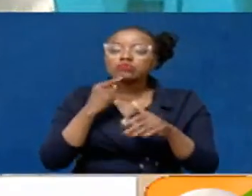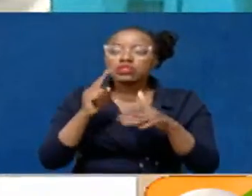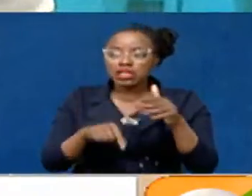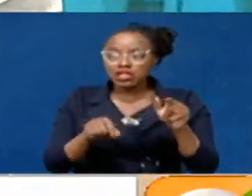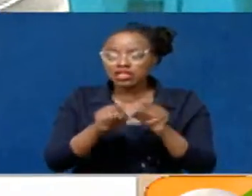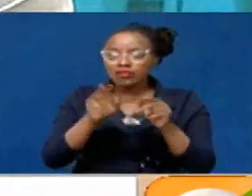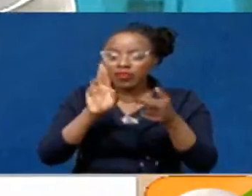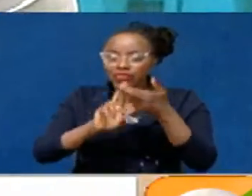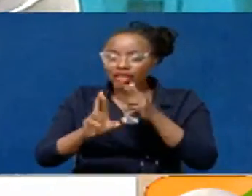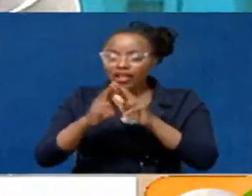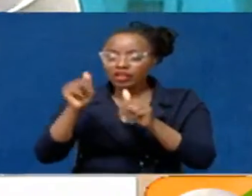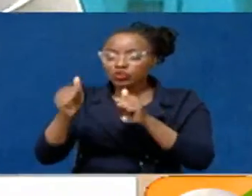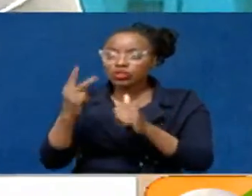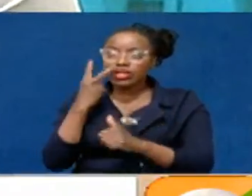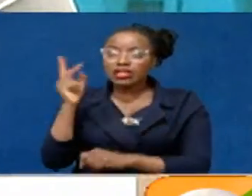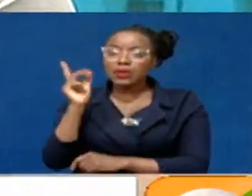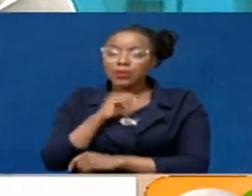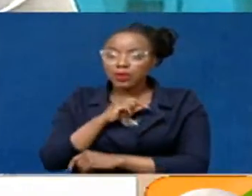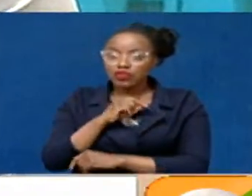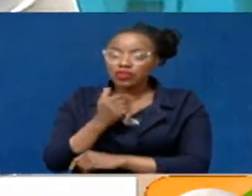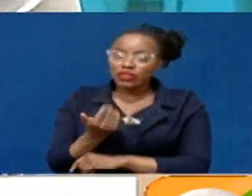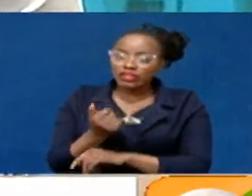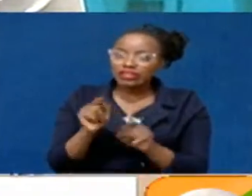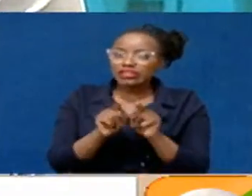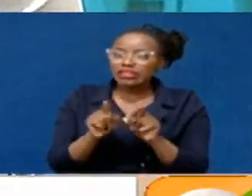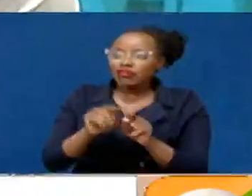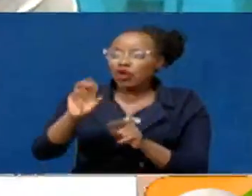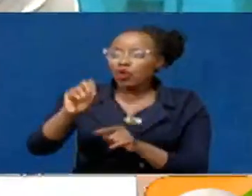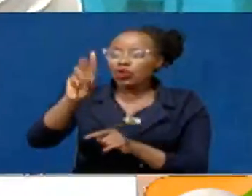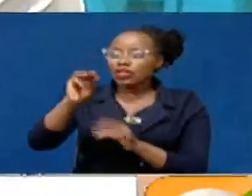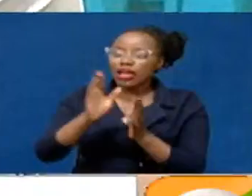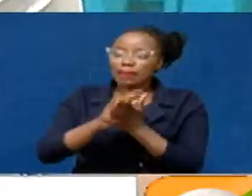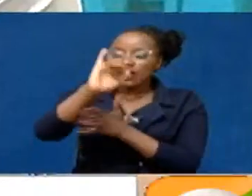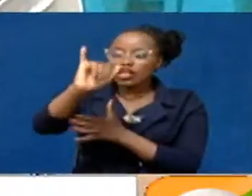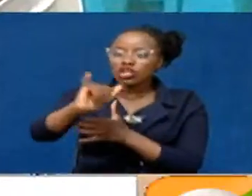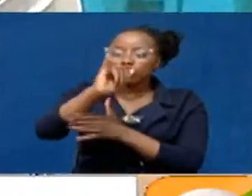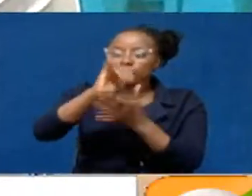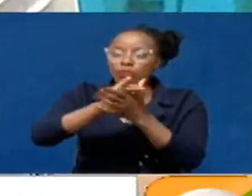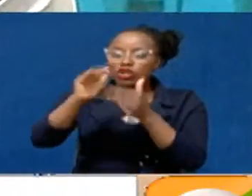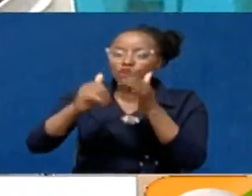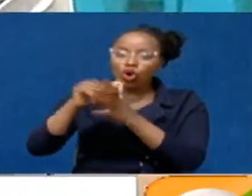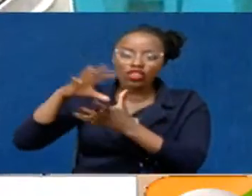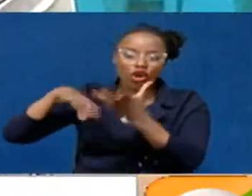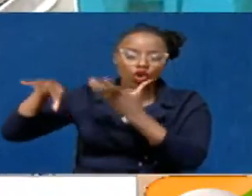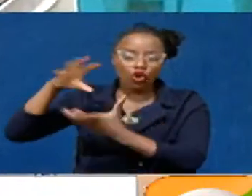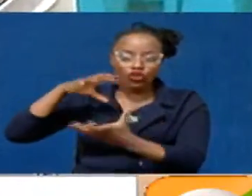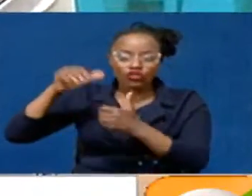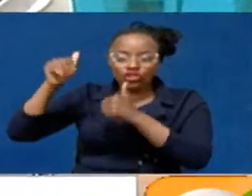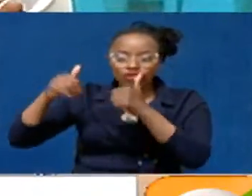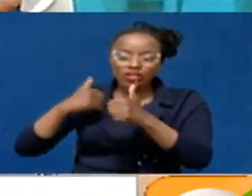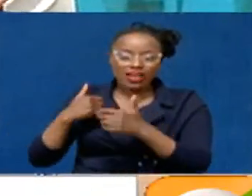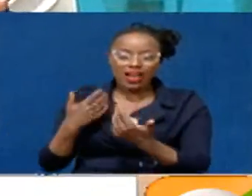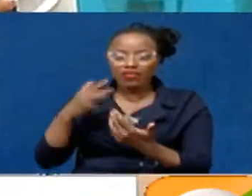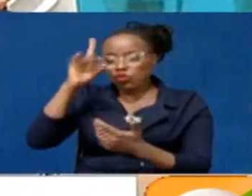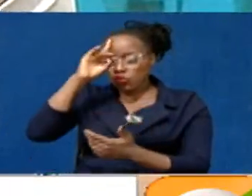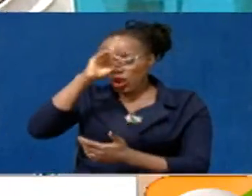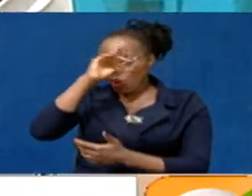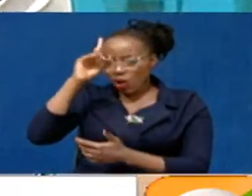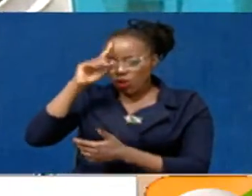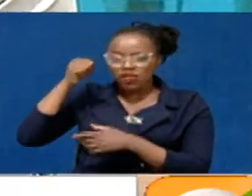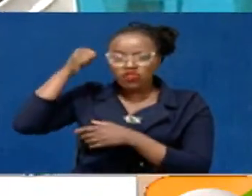the relationships that we've seen even with between ODM and Jubilee and all of this confusion that makes nonsense of